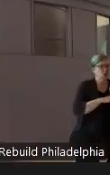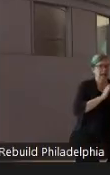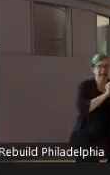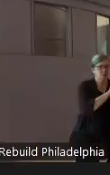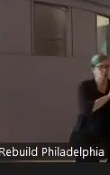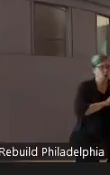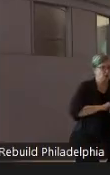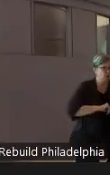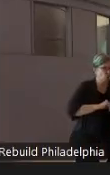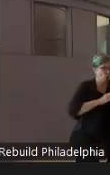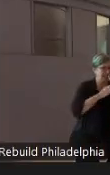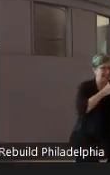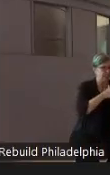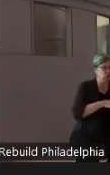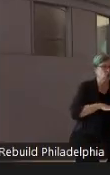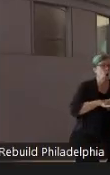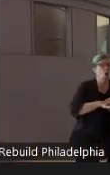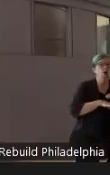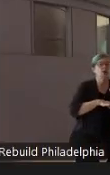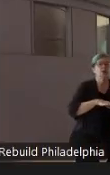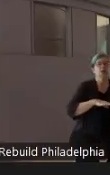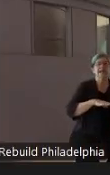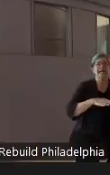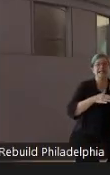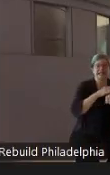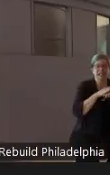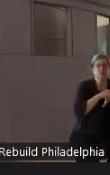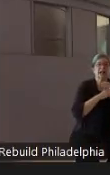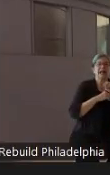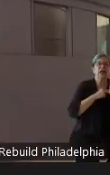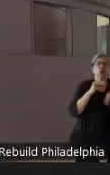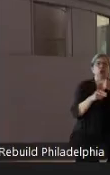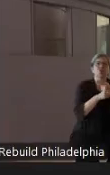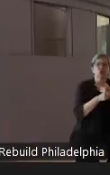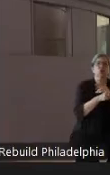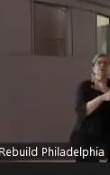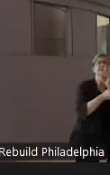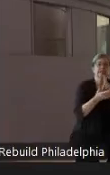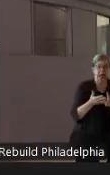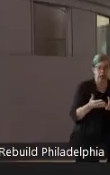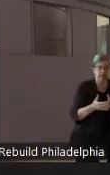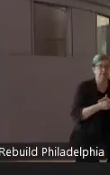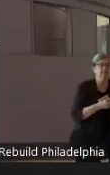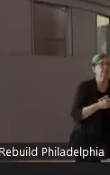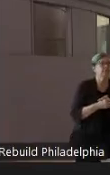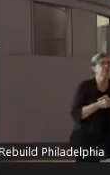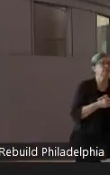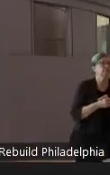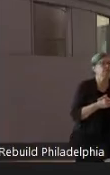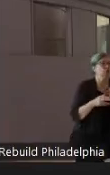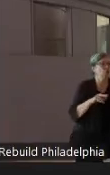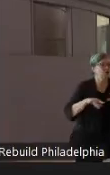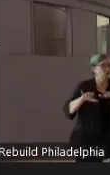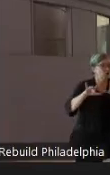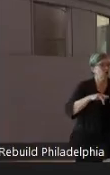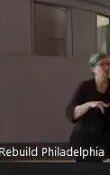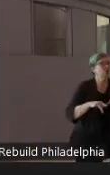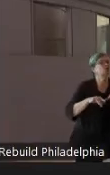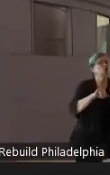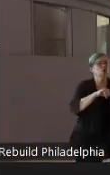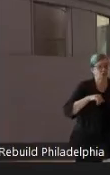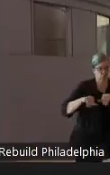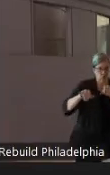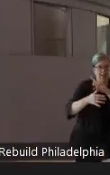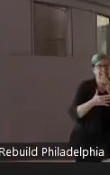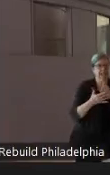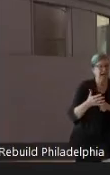on accessible and universal design. And she's joined us all the way from Seattle tonight and